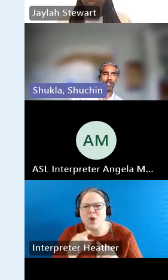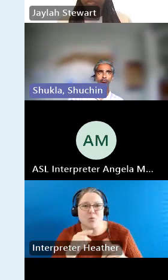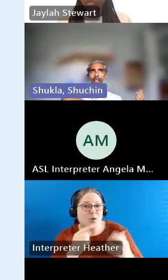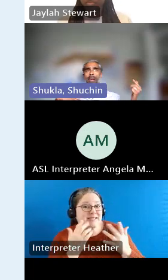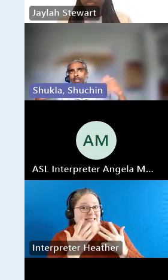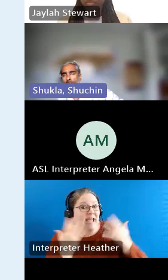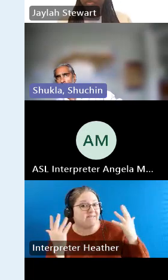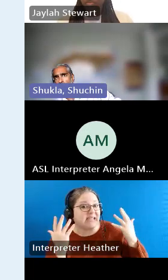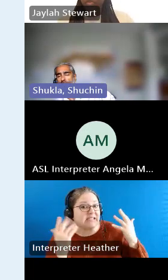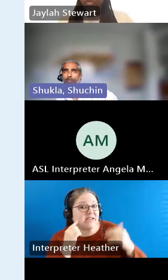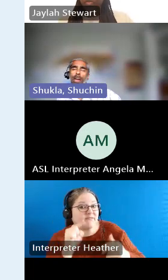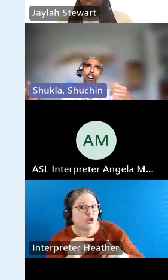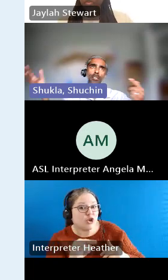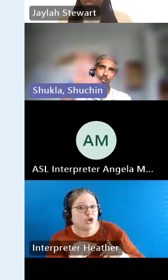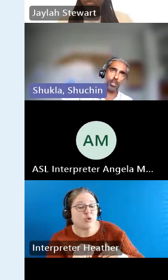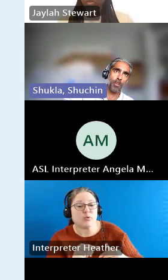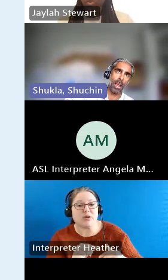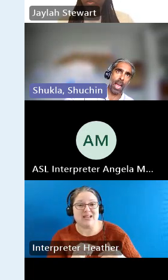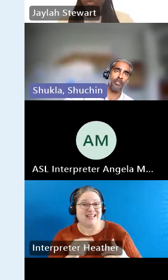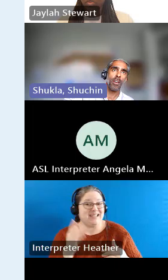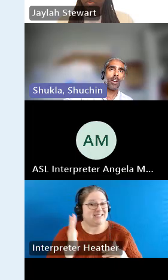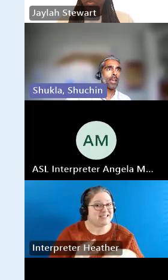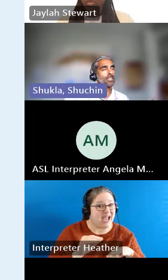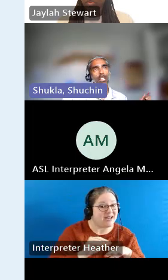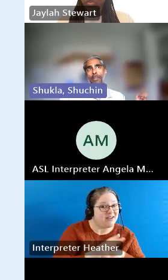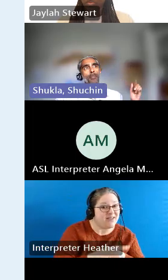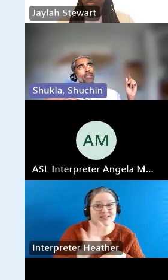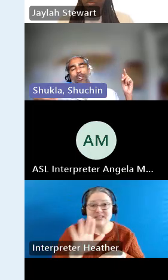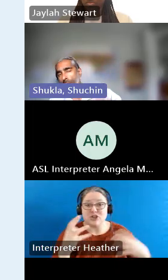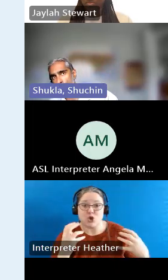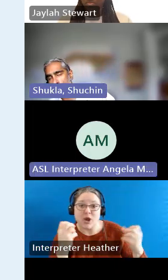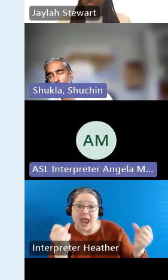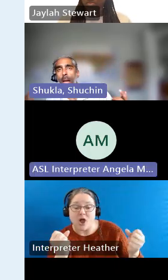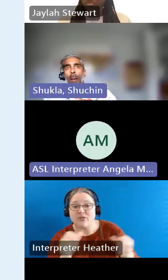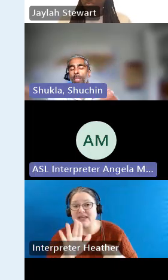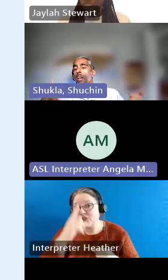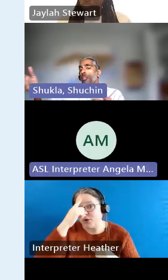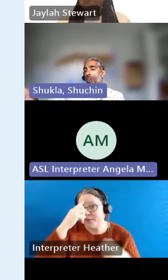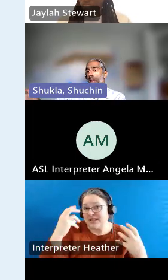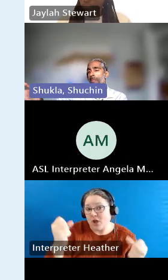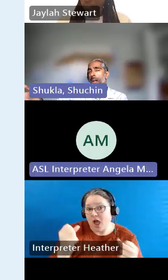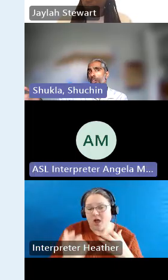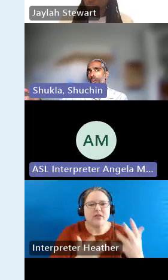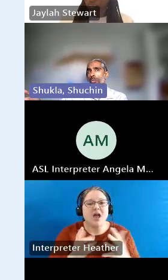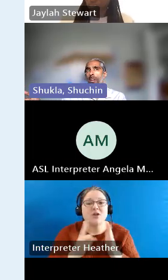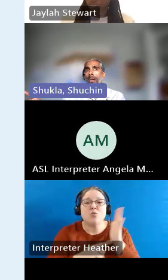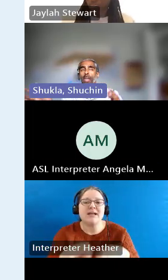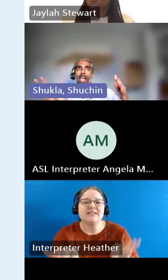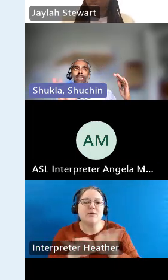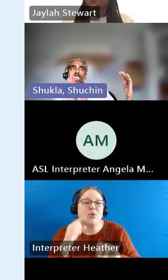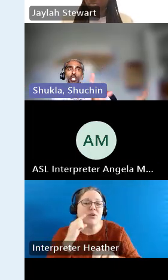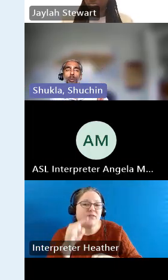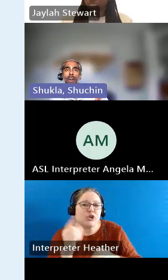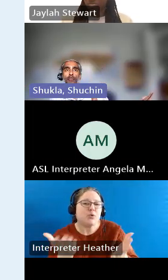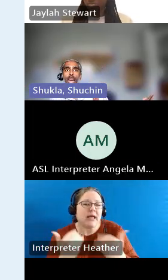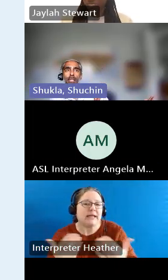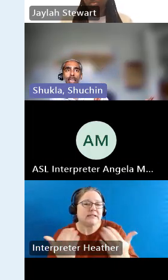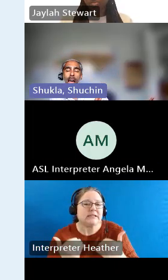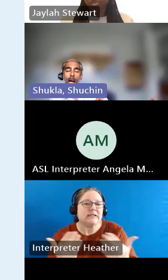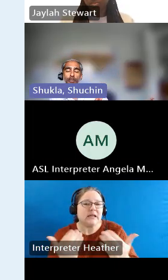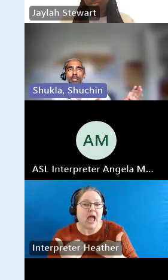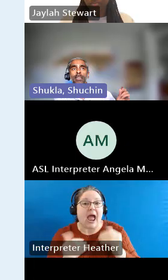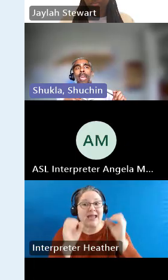about convenience? Is it about side effects? Is it about health issues you might have? Is it about mental health issues? I'm learning about you, teaching